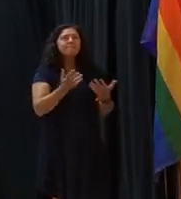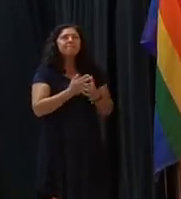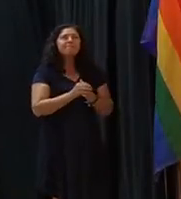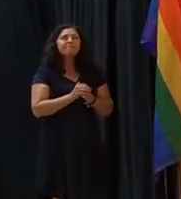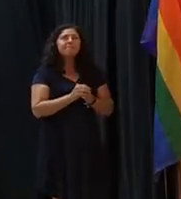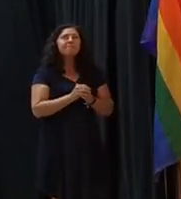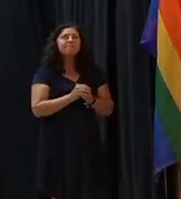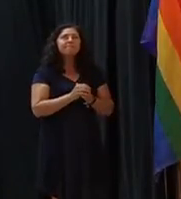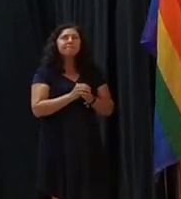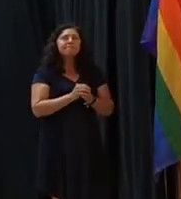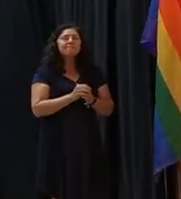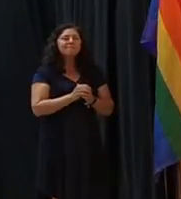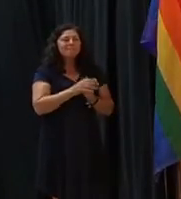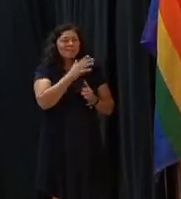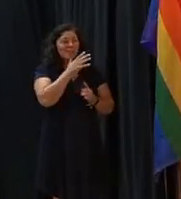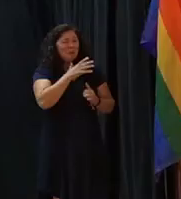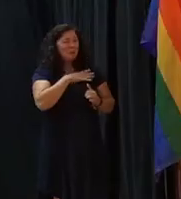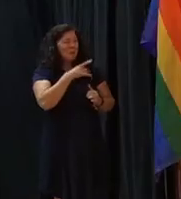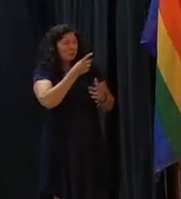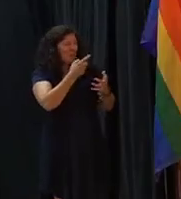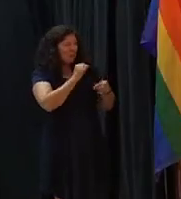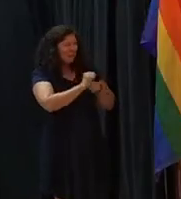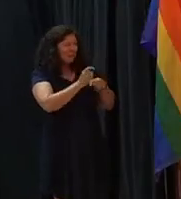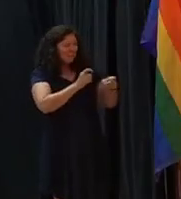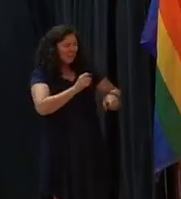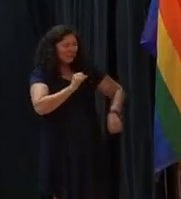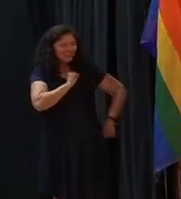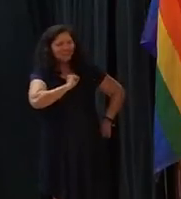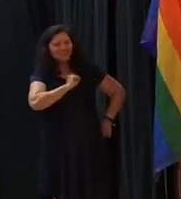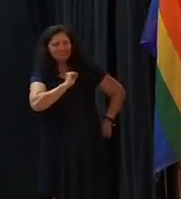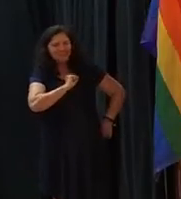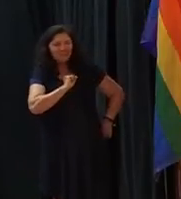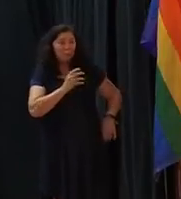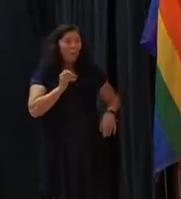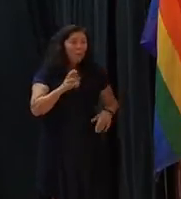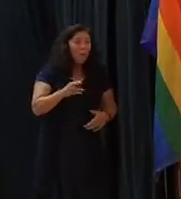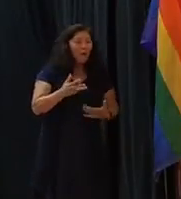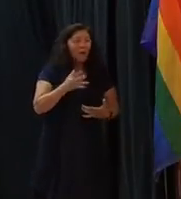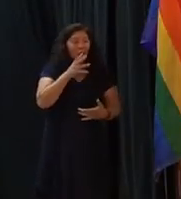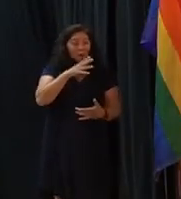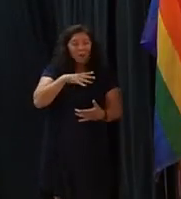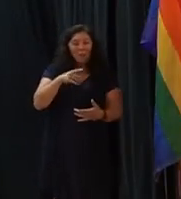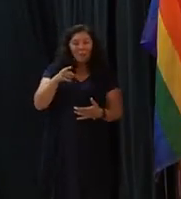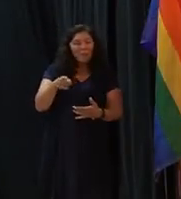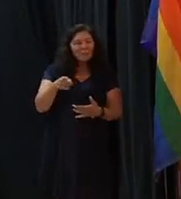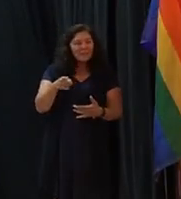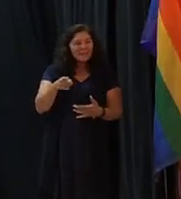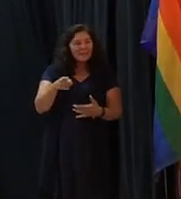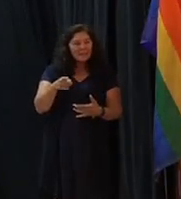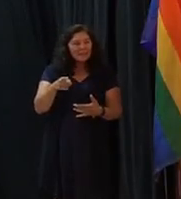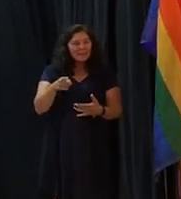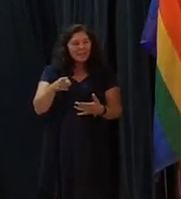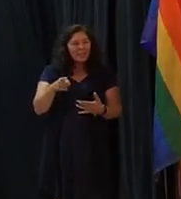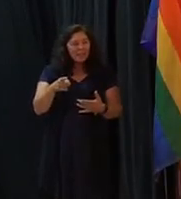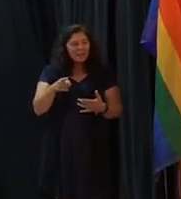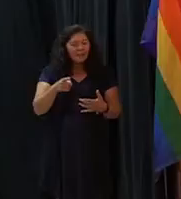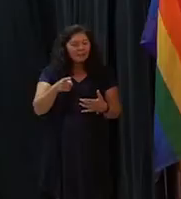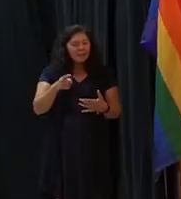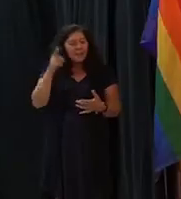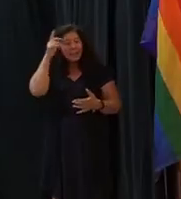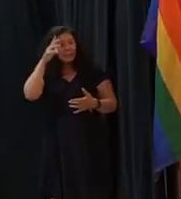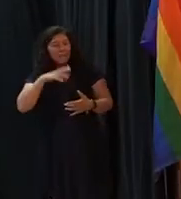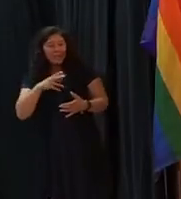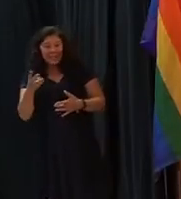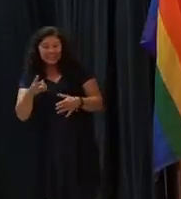women as managers, or in my country, women gain less money than men at